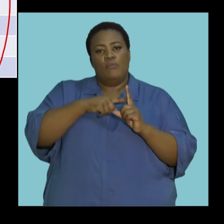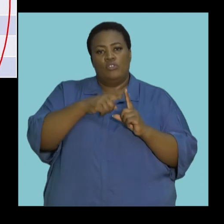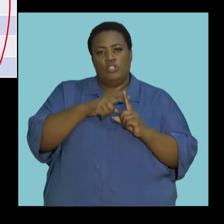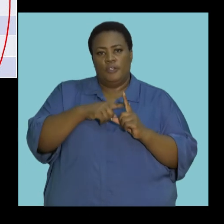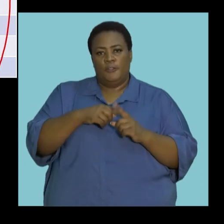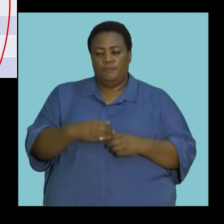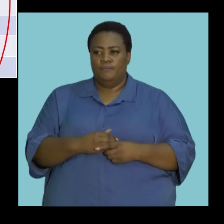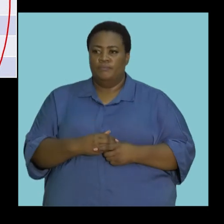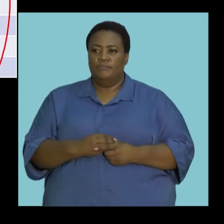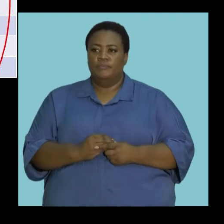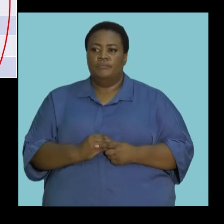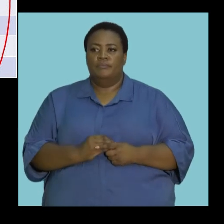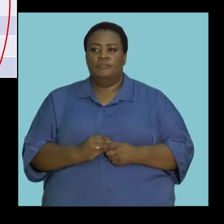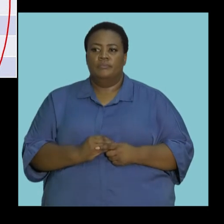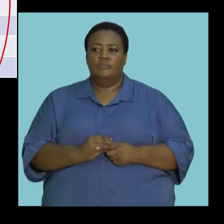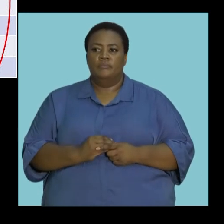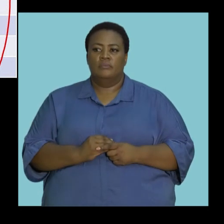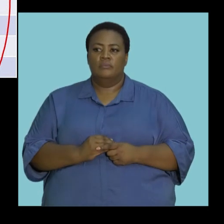as temperature,